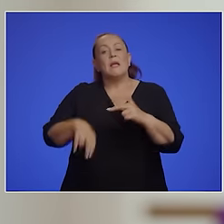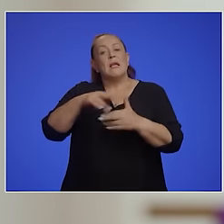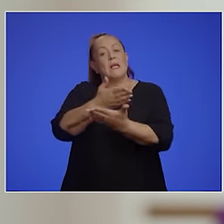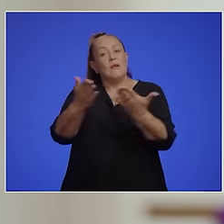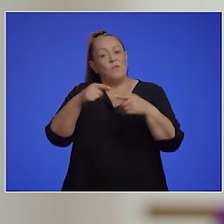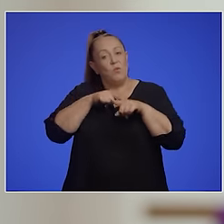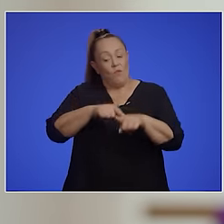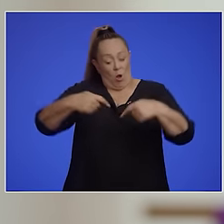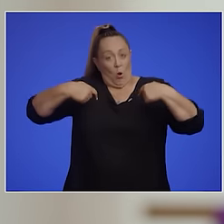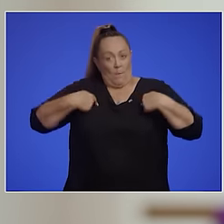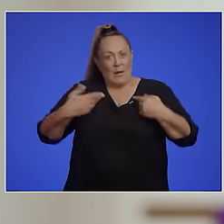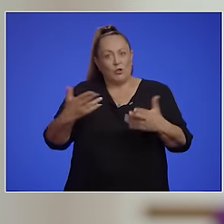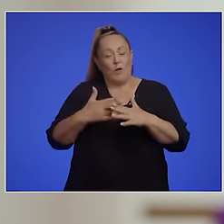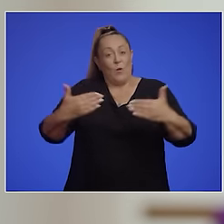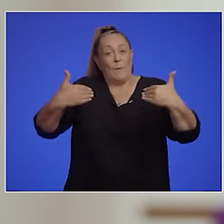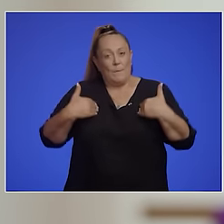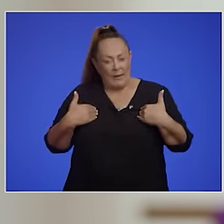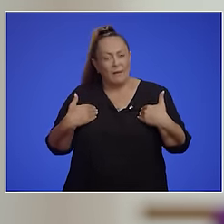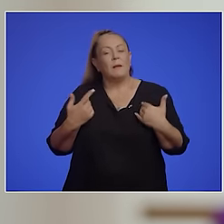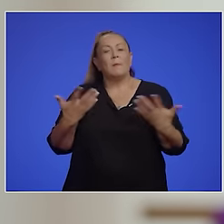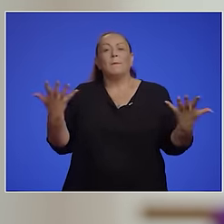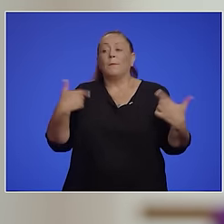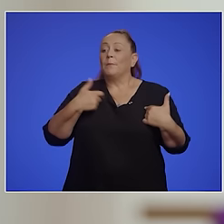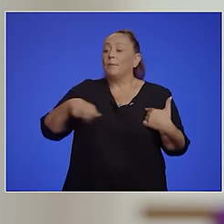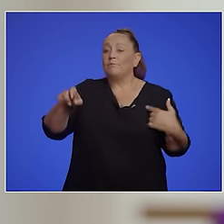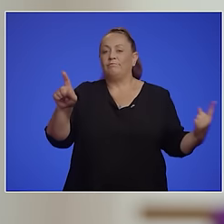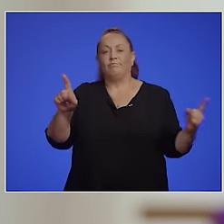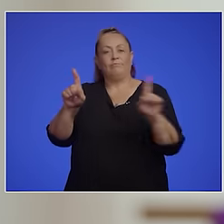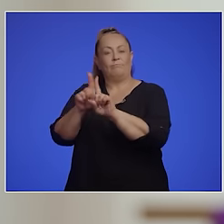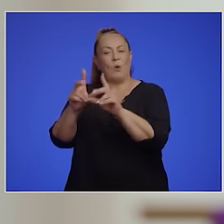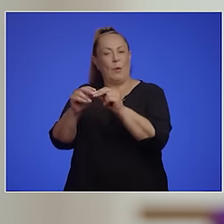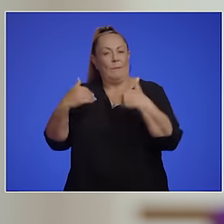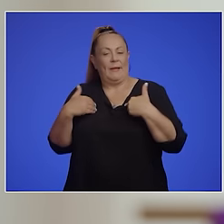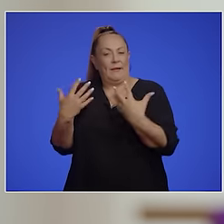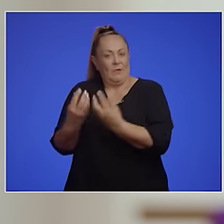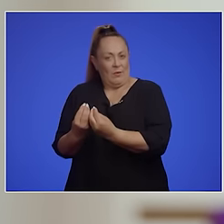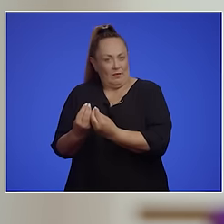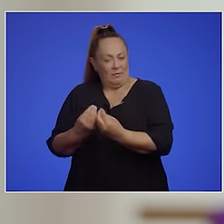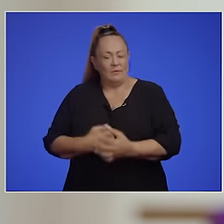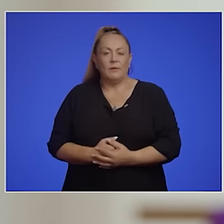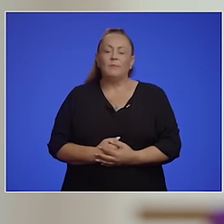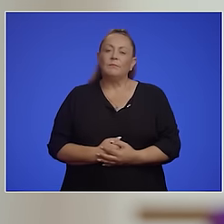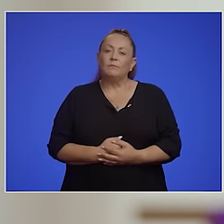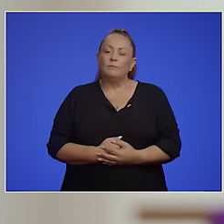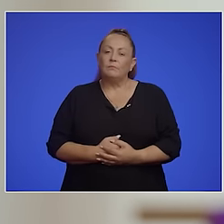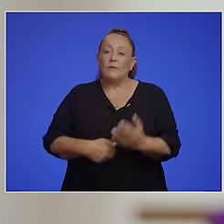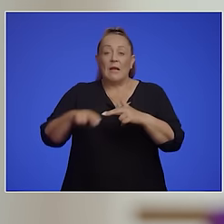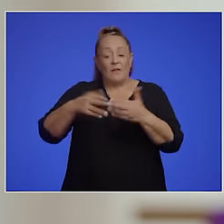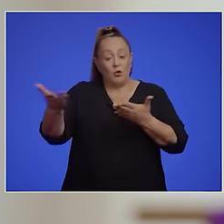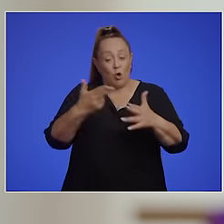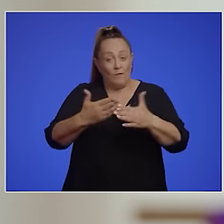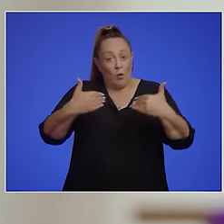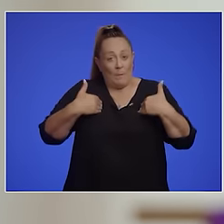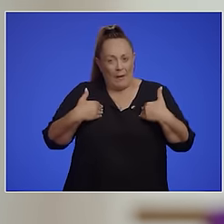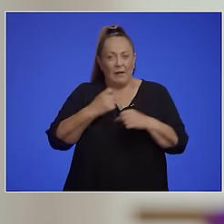follow me. For wherever I am, my servant will be there too. If anyone serves me, my father